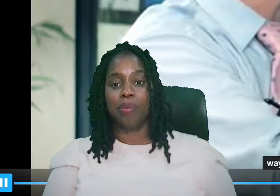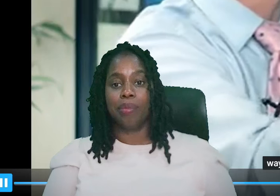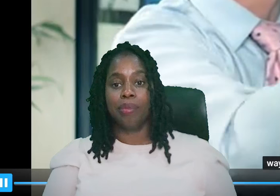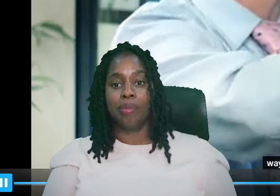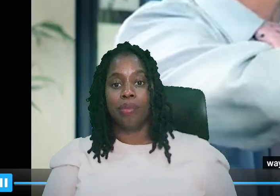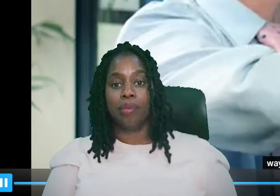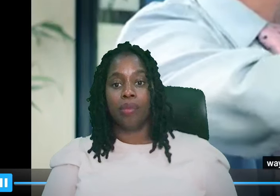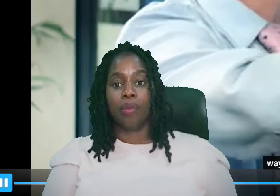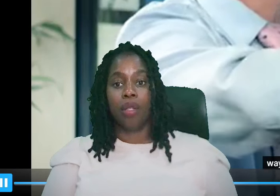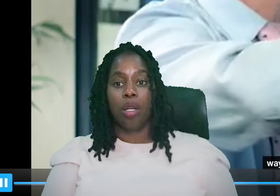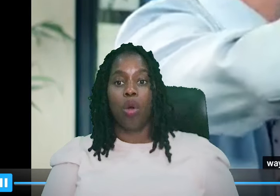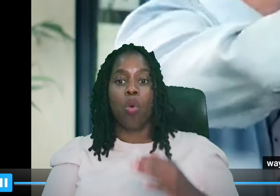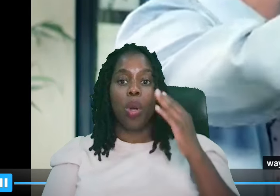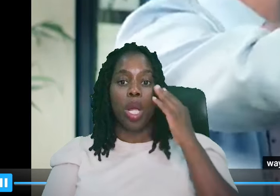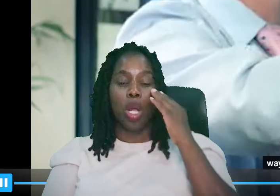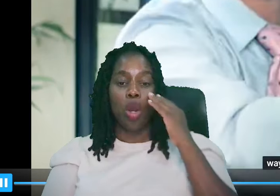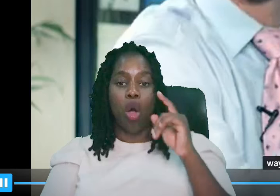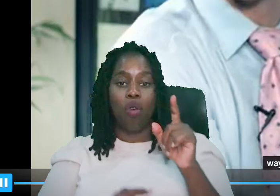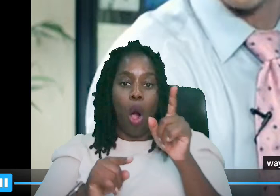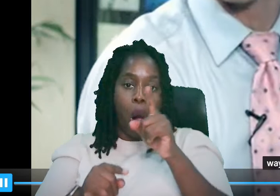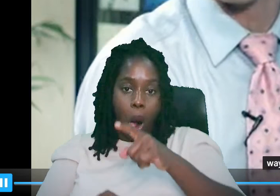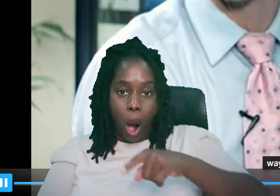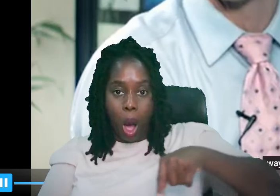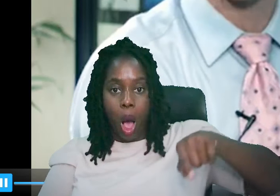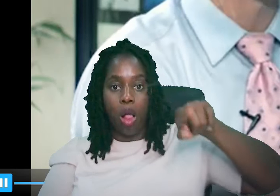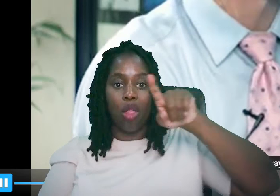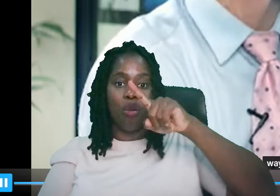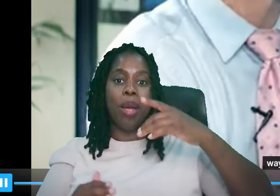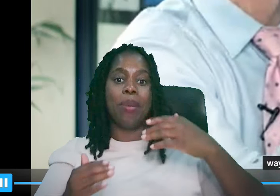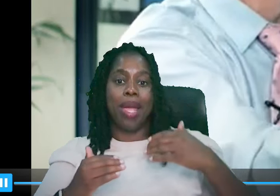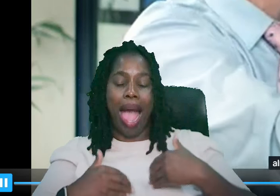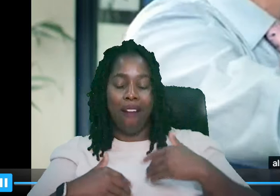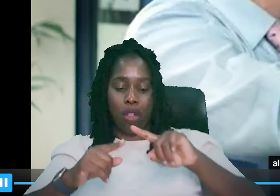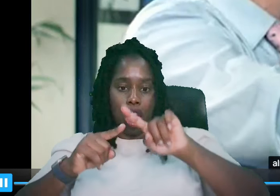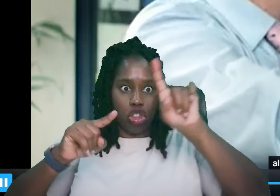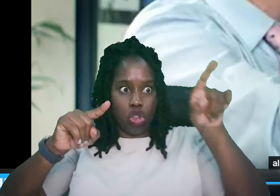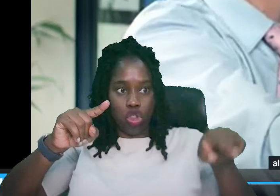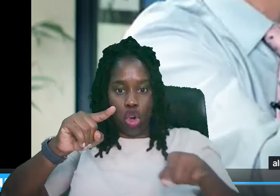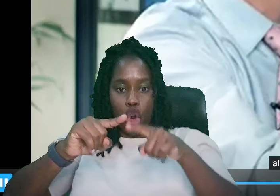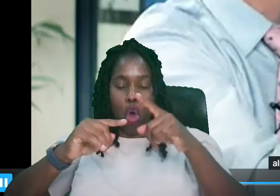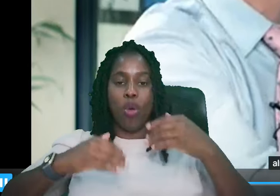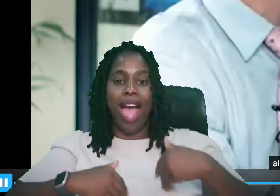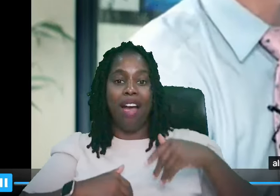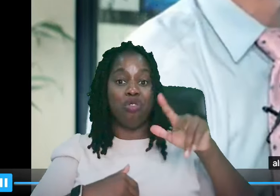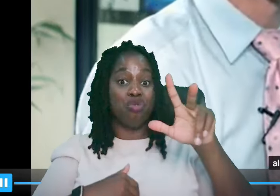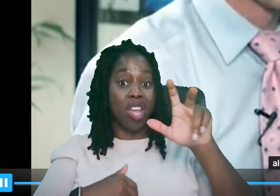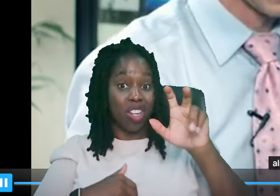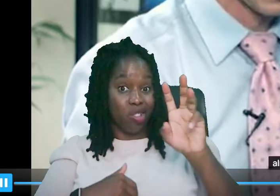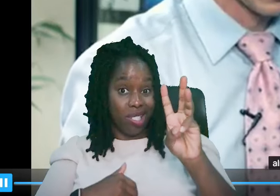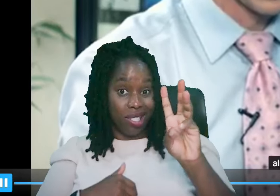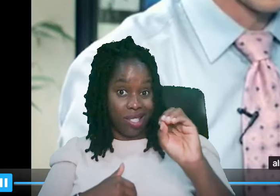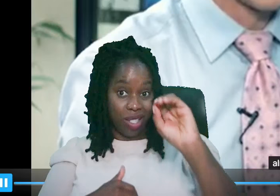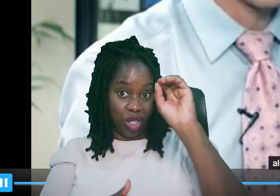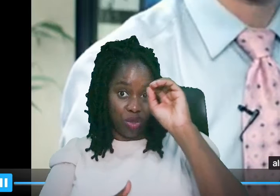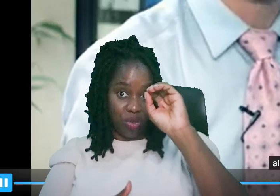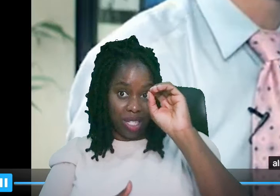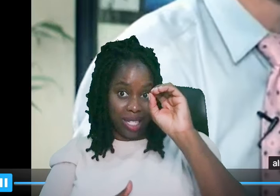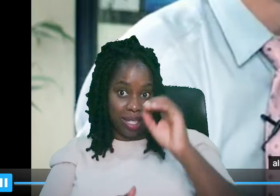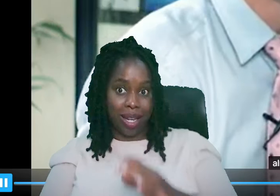We know if we go all the way around a circle, we have 360 degrees. So this straight angle in a clock almost makes like